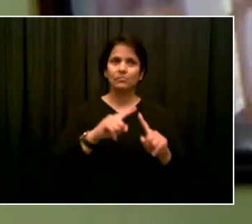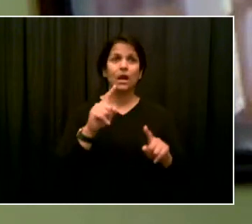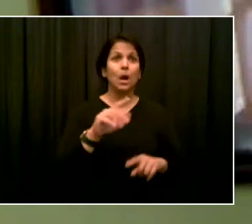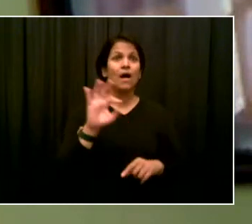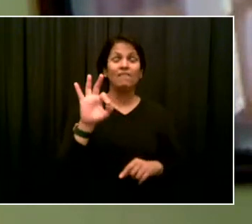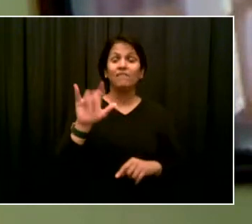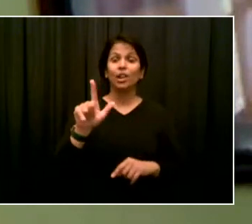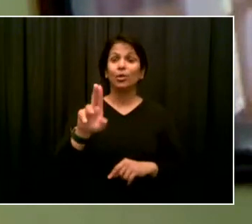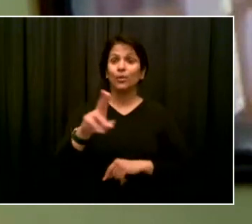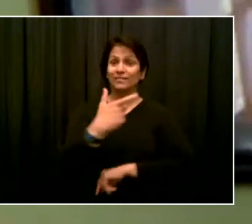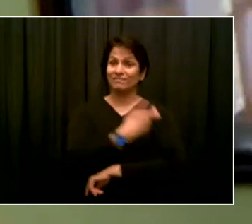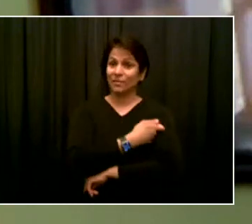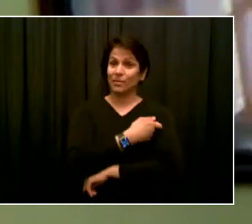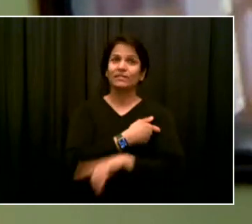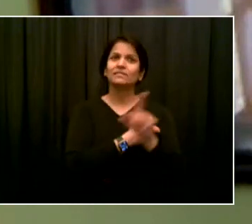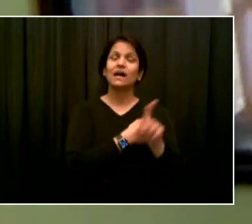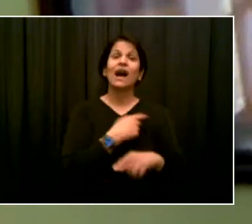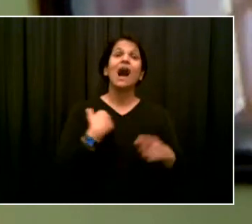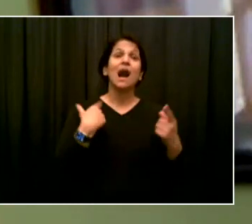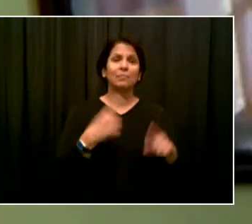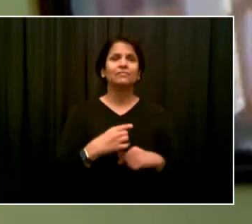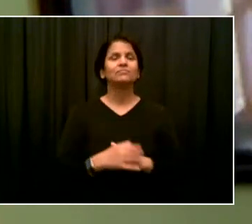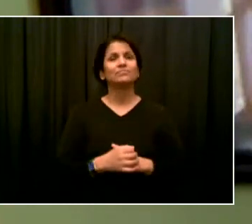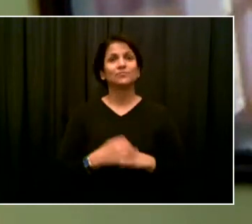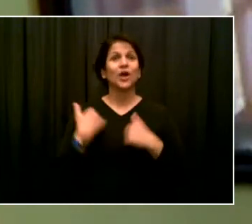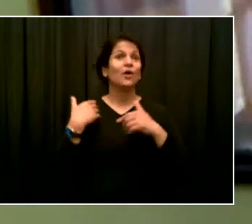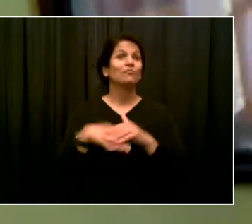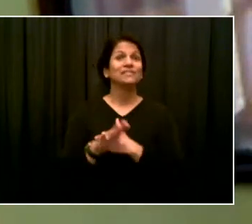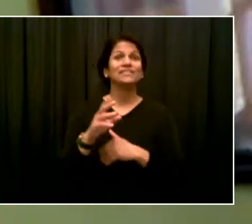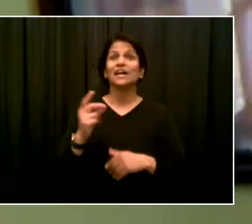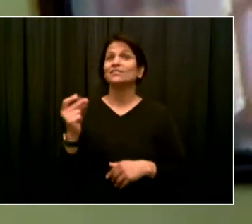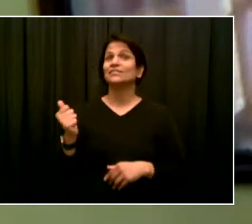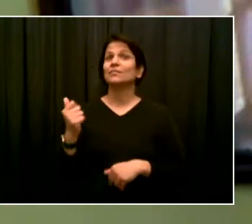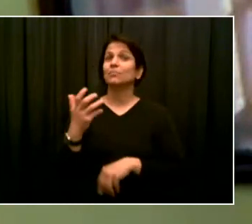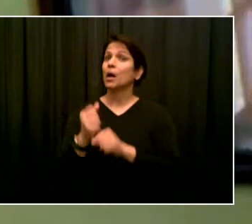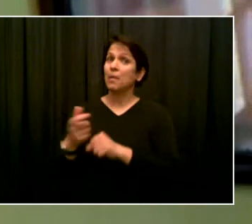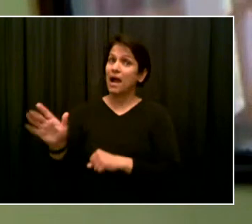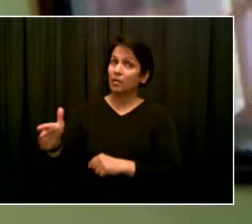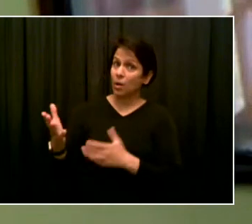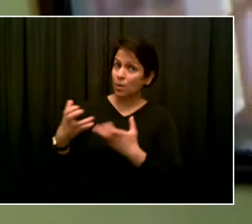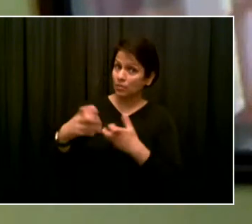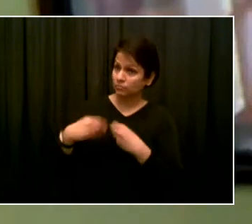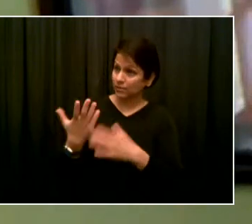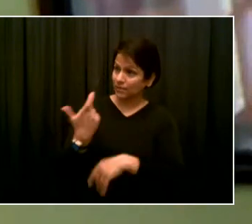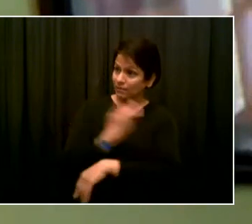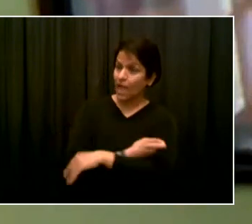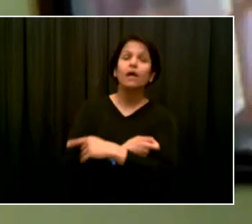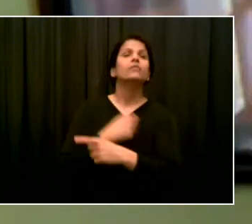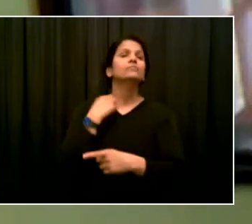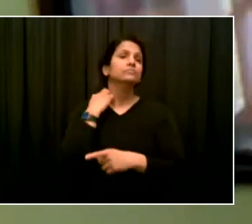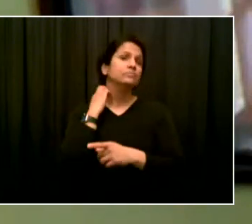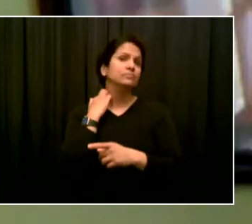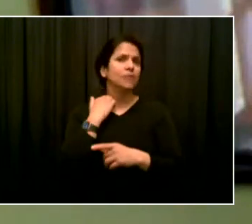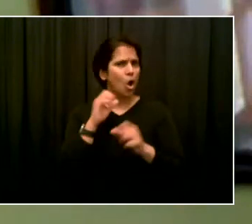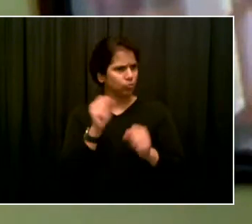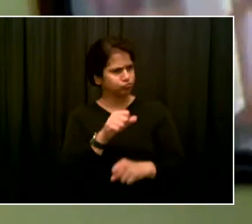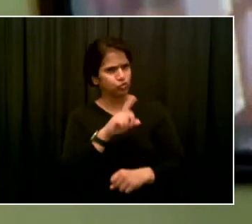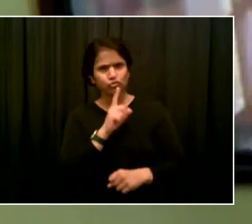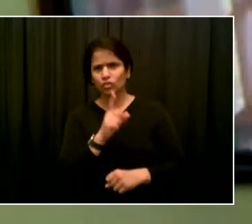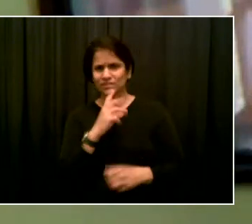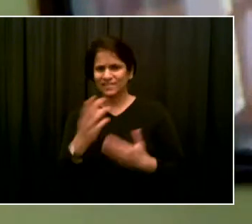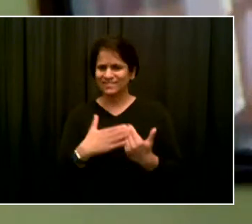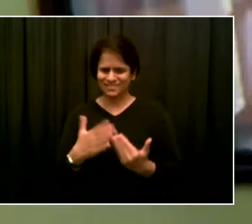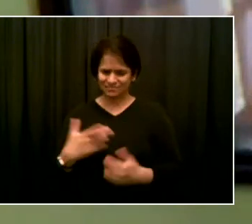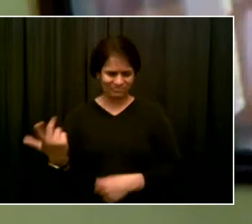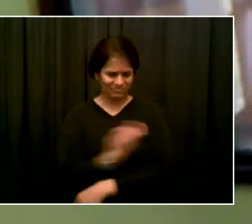widely available at your pharmacies, at your doctor's office, anywhere you might be going for another reason, and incidentally have that as an option. The second is